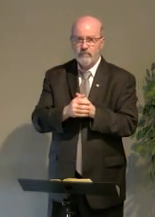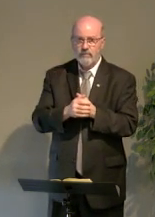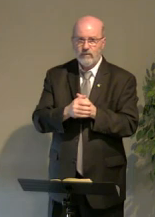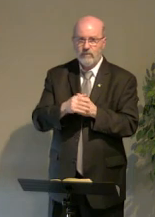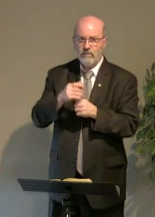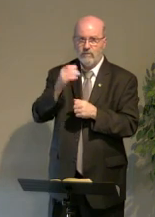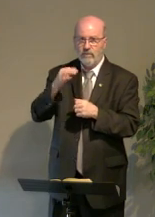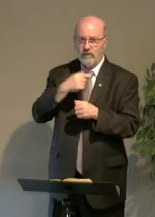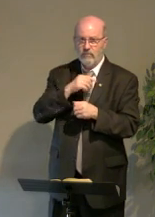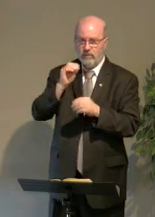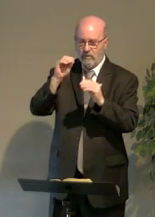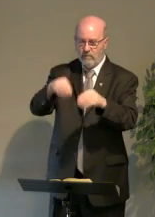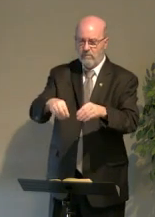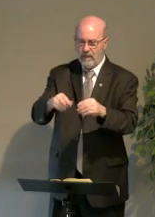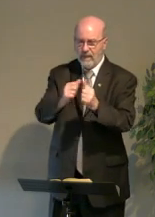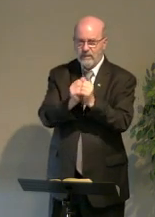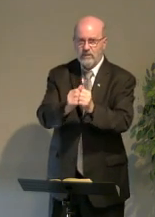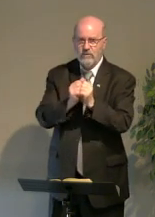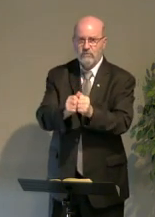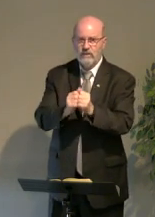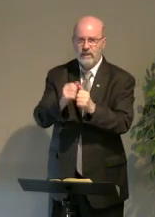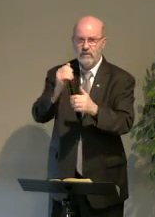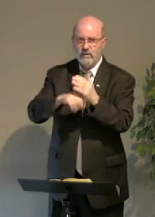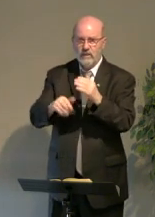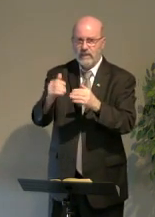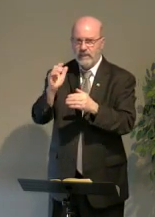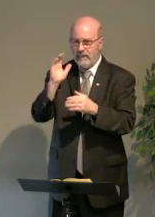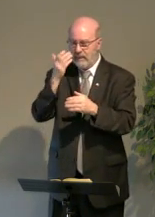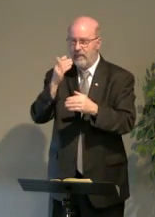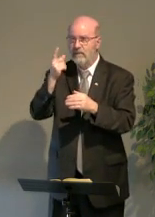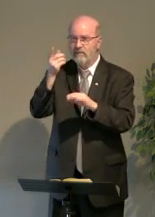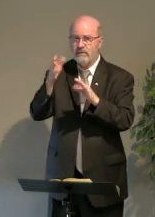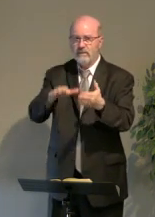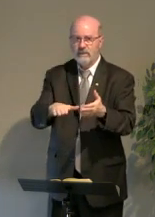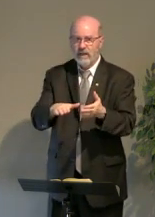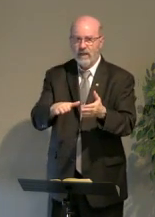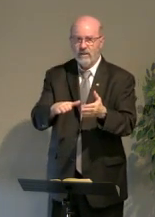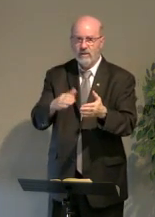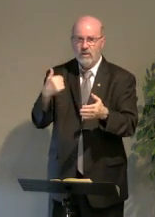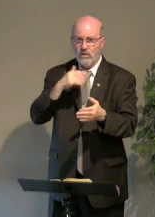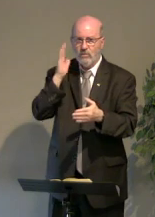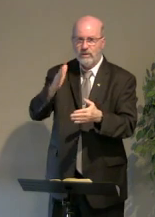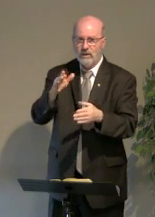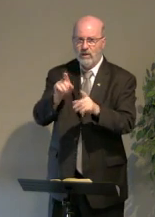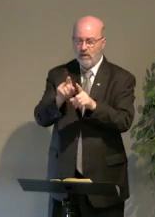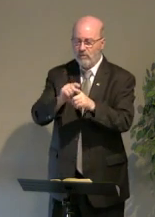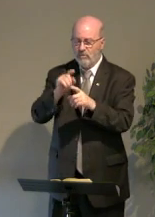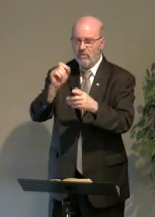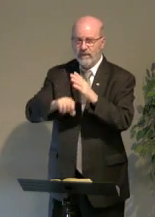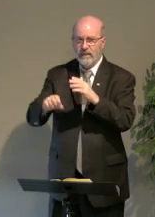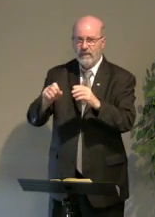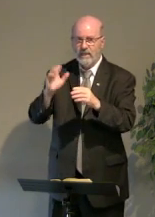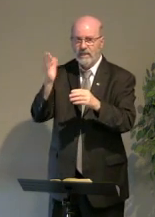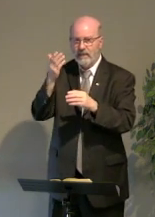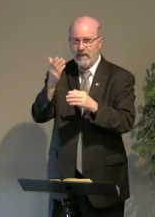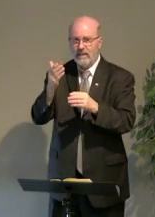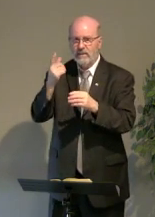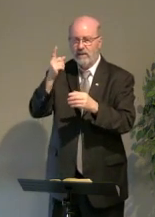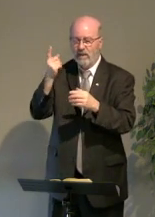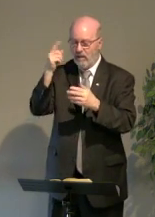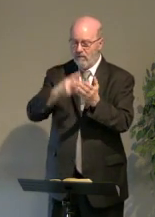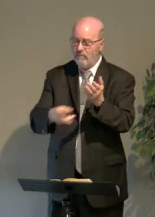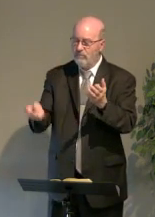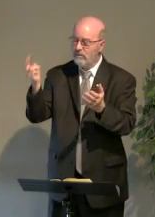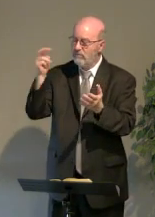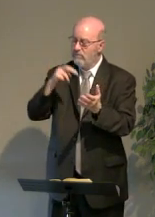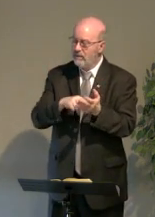5. The Bible says, "For if we have been planted together in the likeness of his death, we shall be also in the